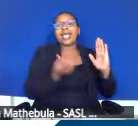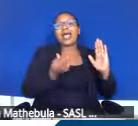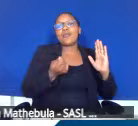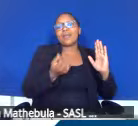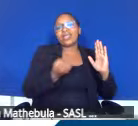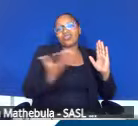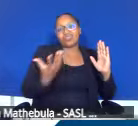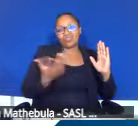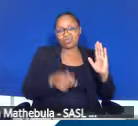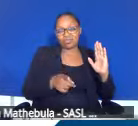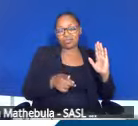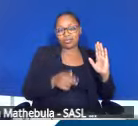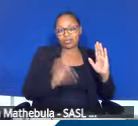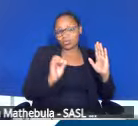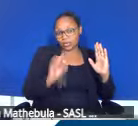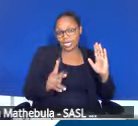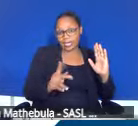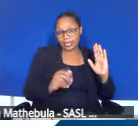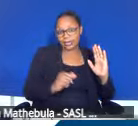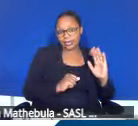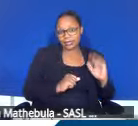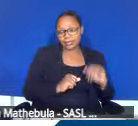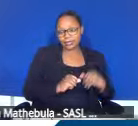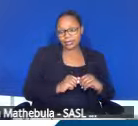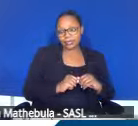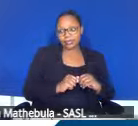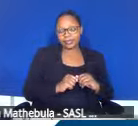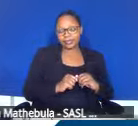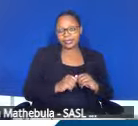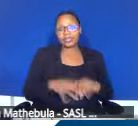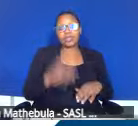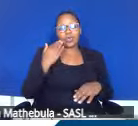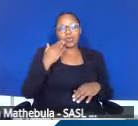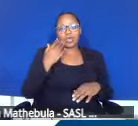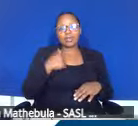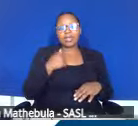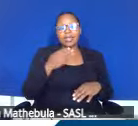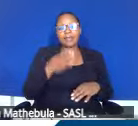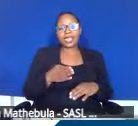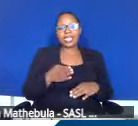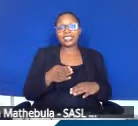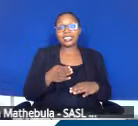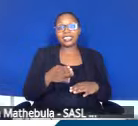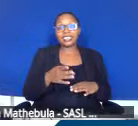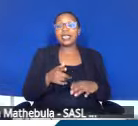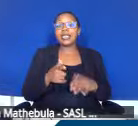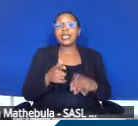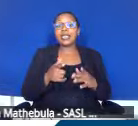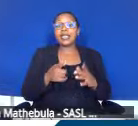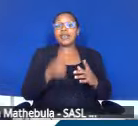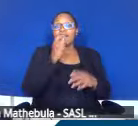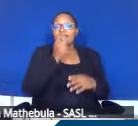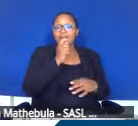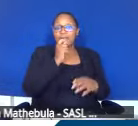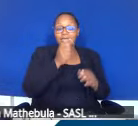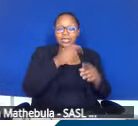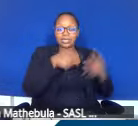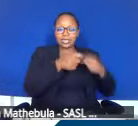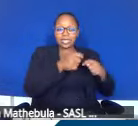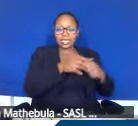Okay. And while I'm at pharmacies, remember the only deduction that can be allowed